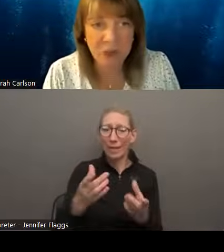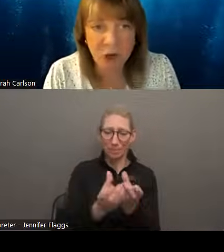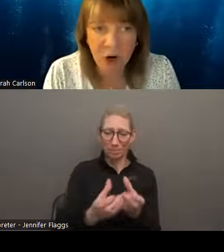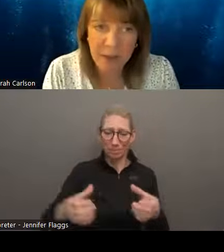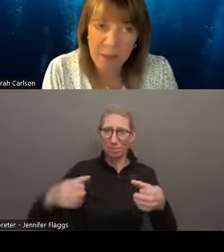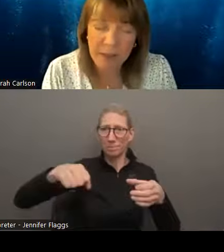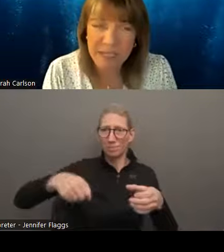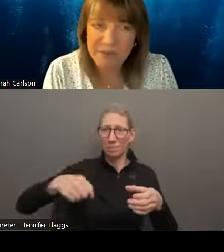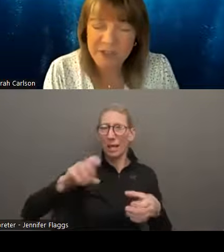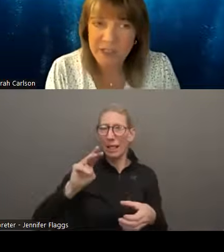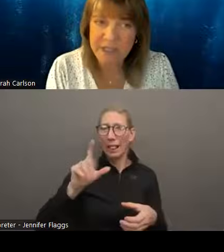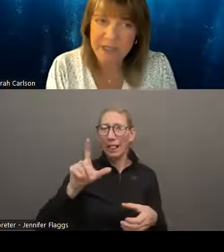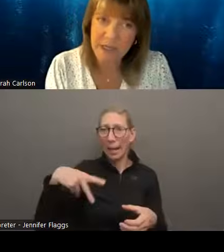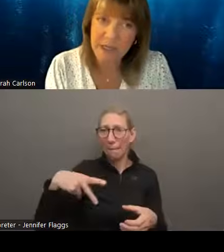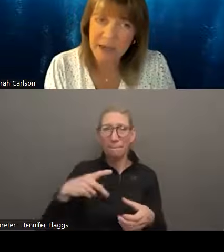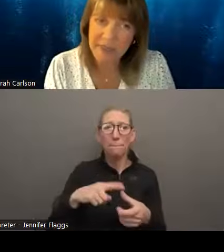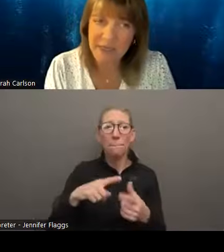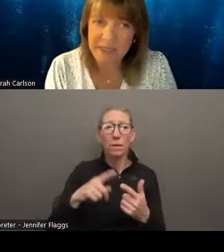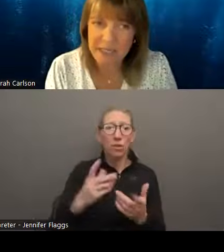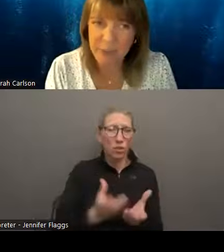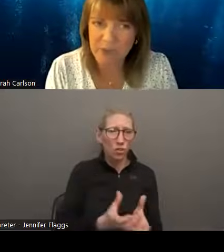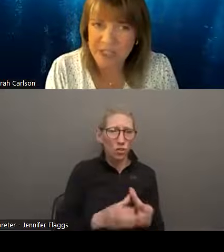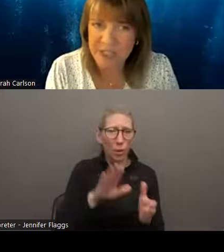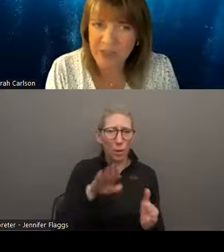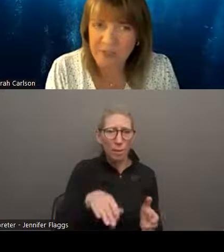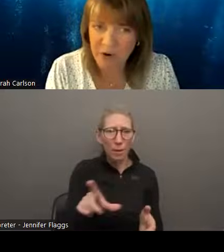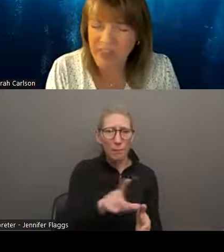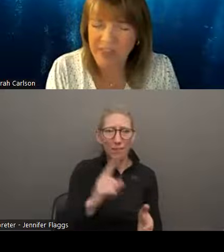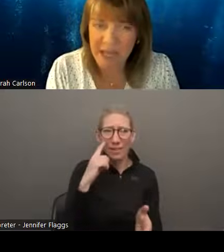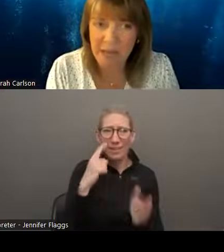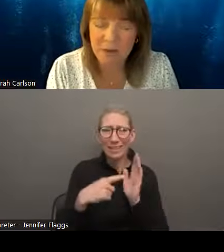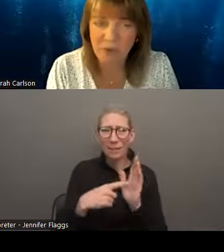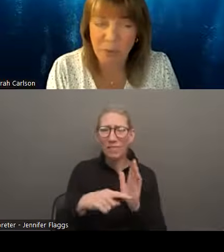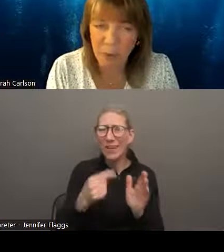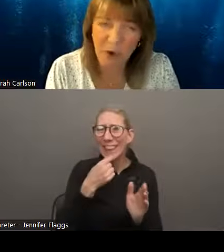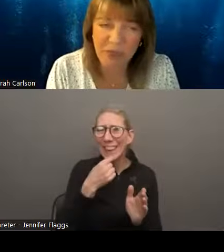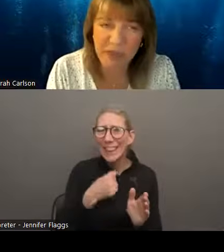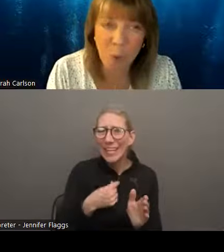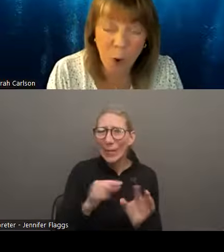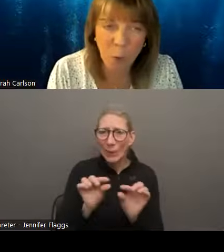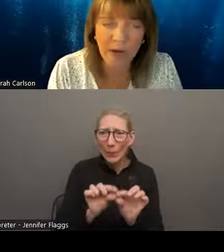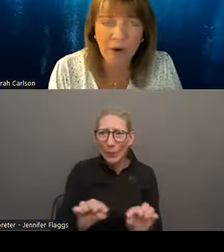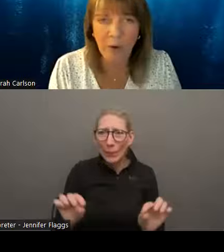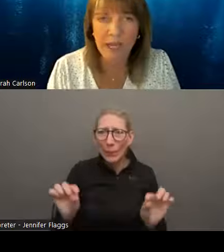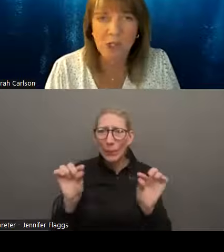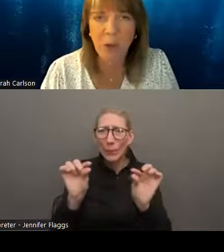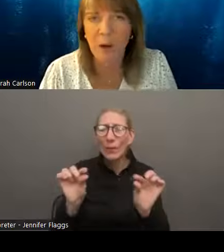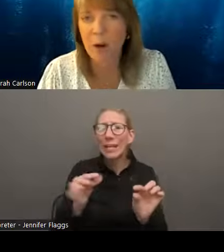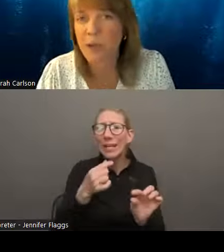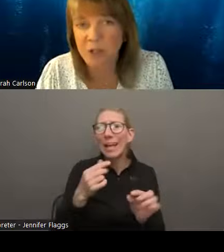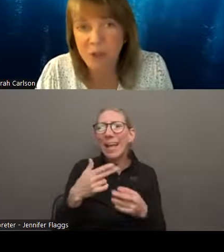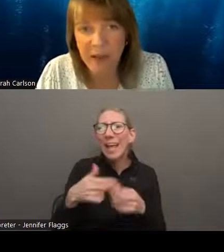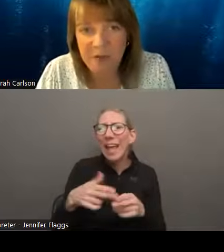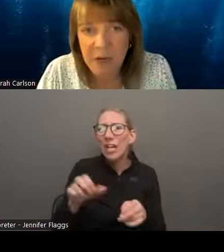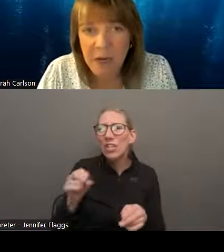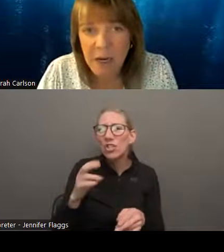The jar in the bottom left is, I think, an example of this very thin, sort of what we call thin-walled ware or eggshell ware.